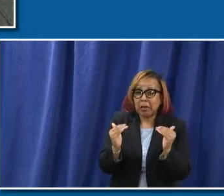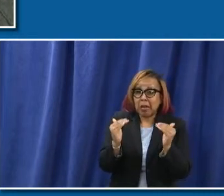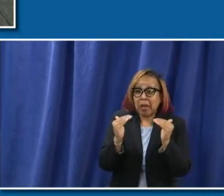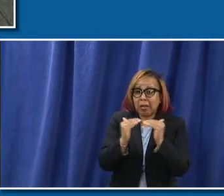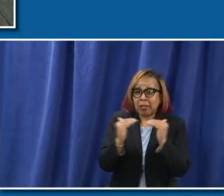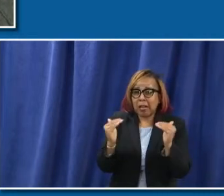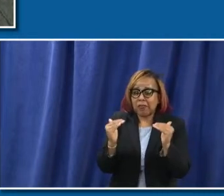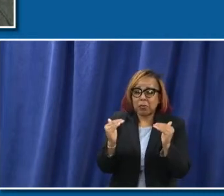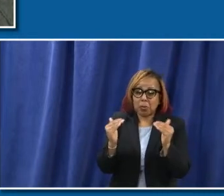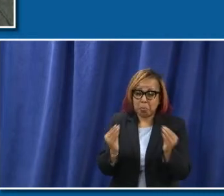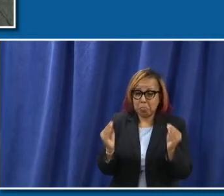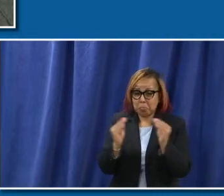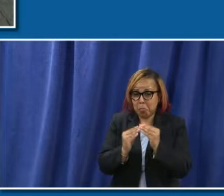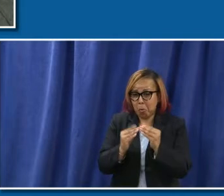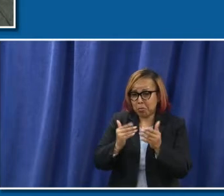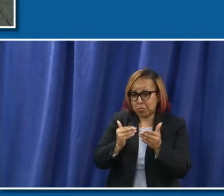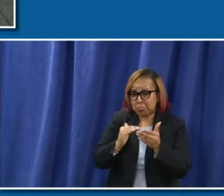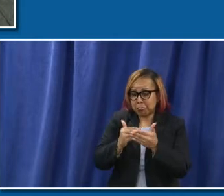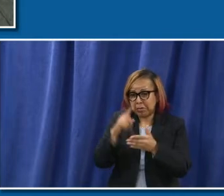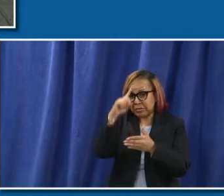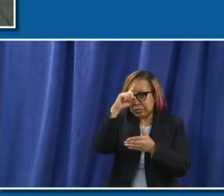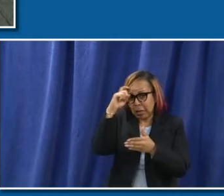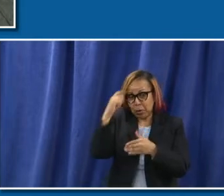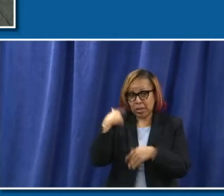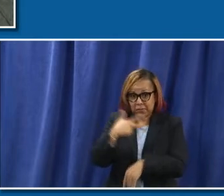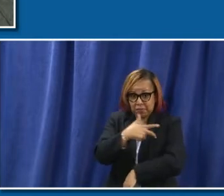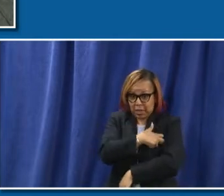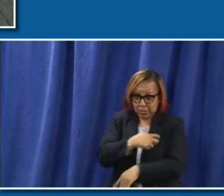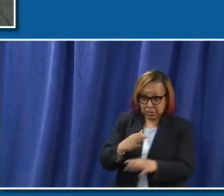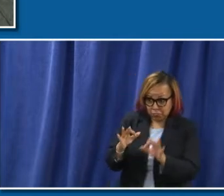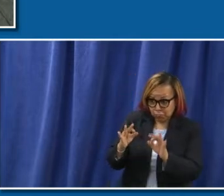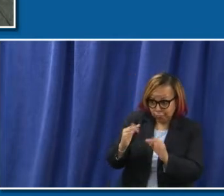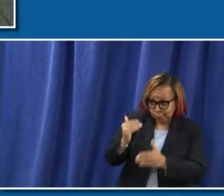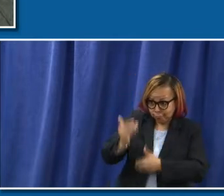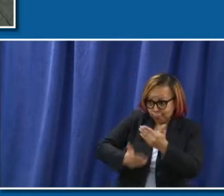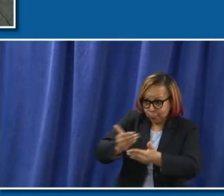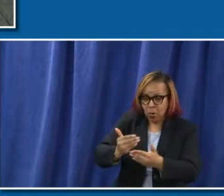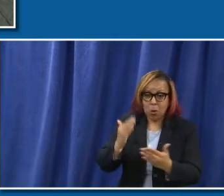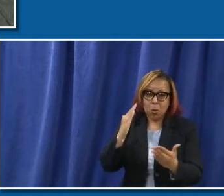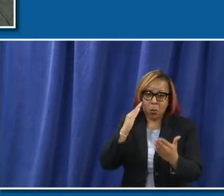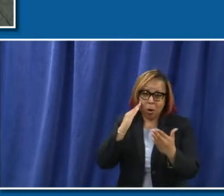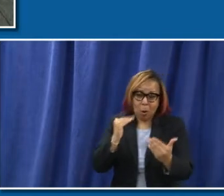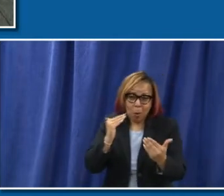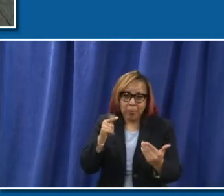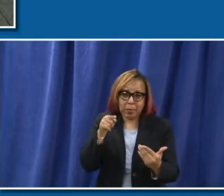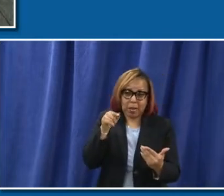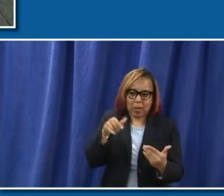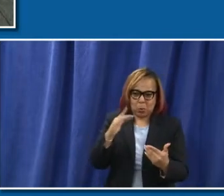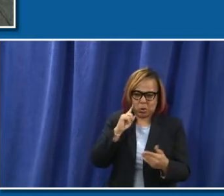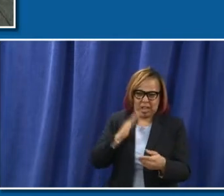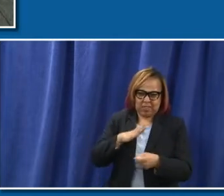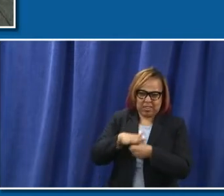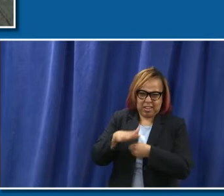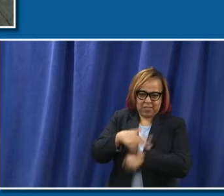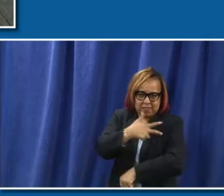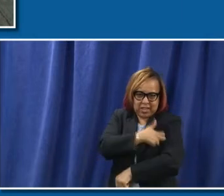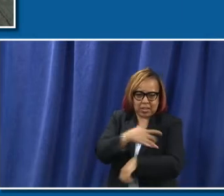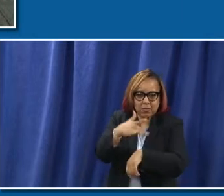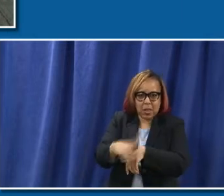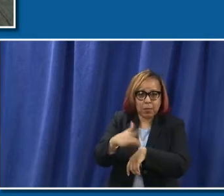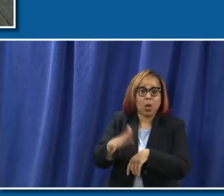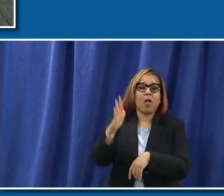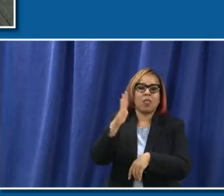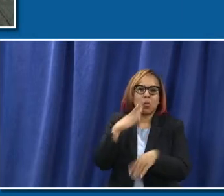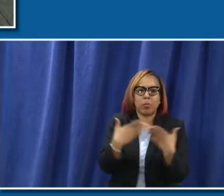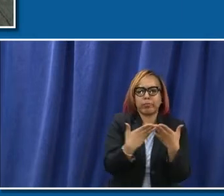guess more as we move into summer if the vaccines do well. We're hoping by then there will be enough vaccine available that it will